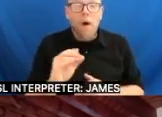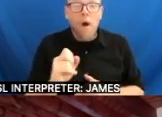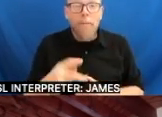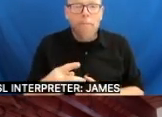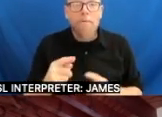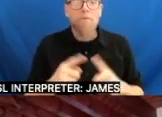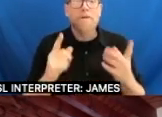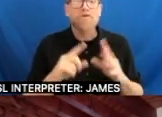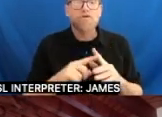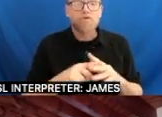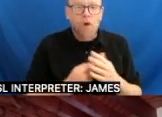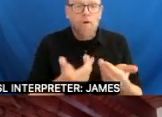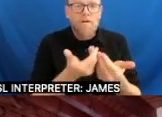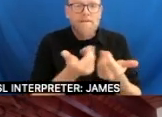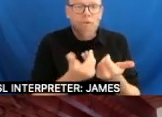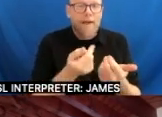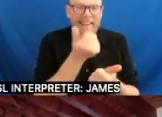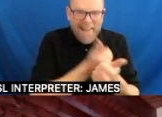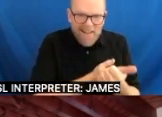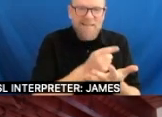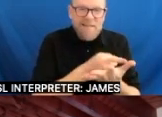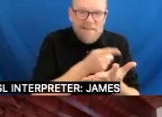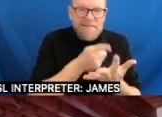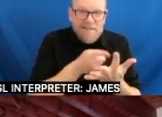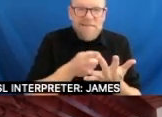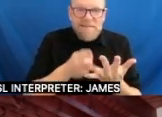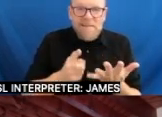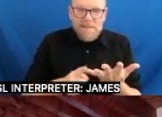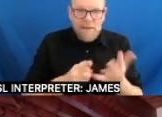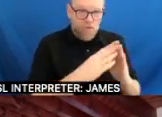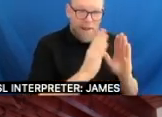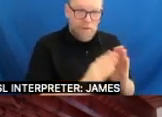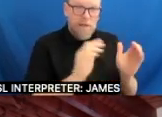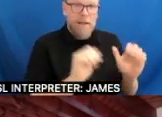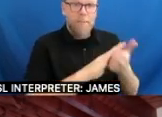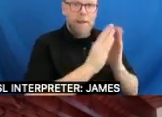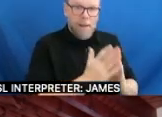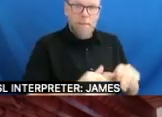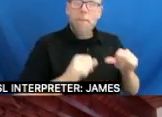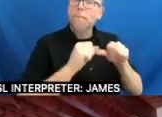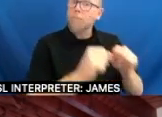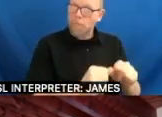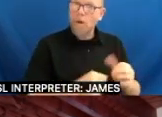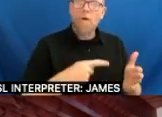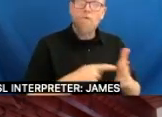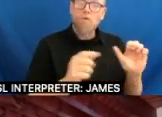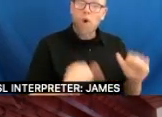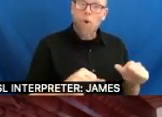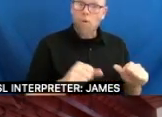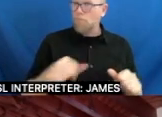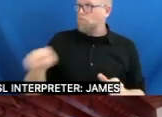things apart, um, and so that the housing can become permanently affordable if that's what the members